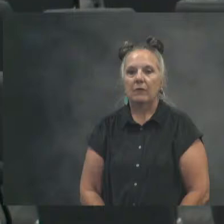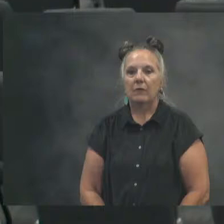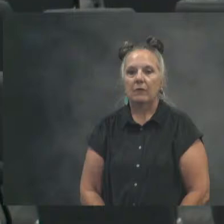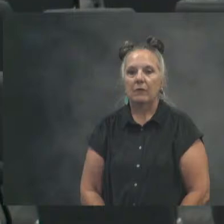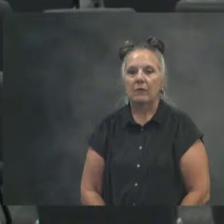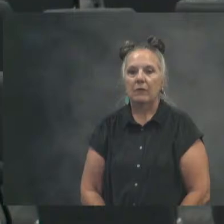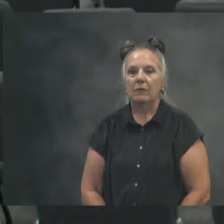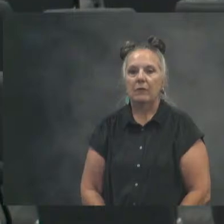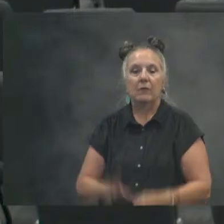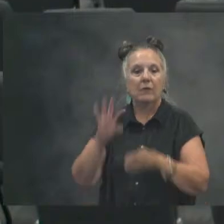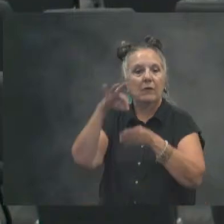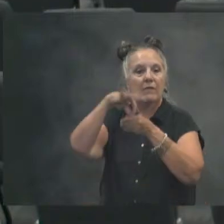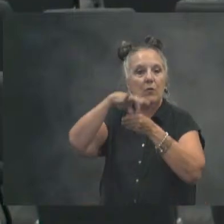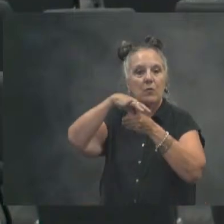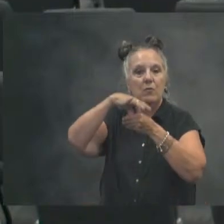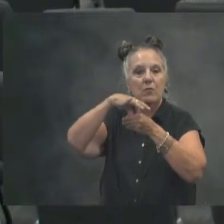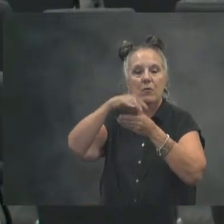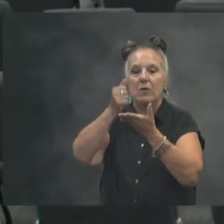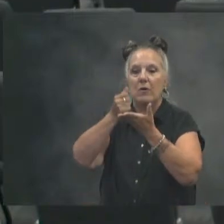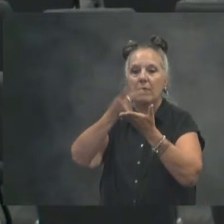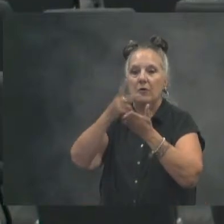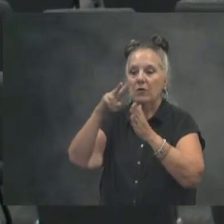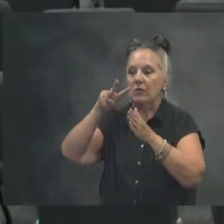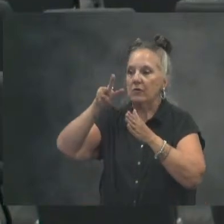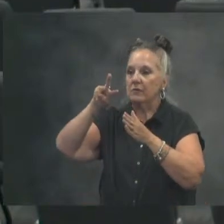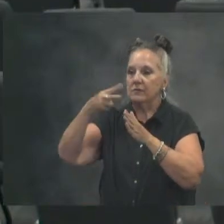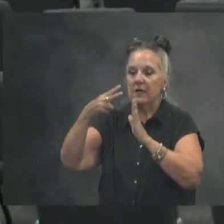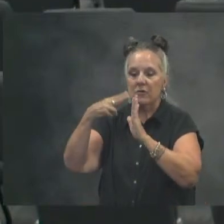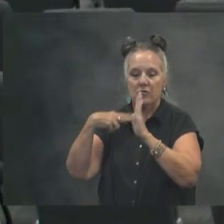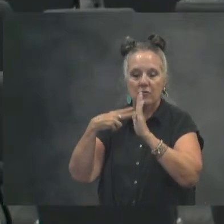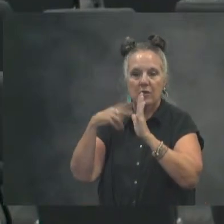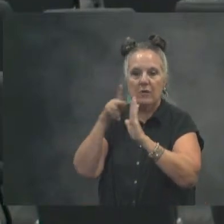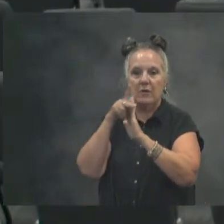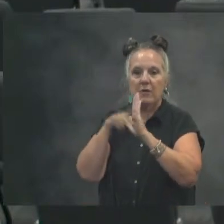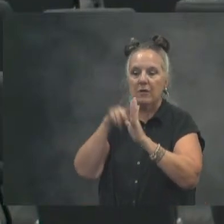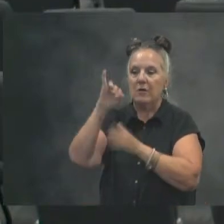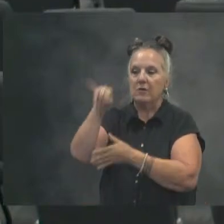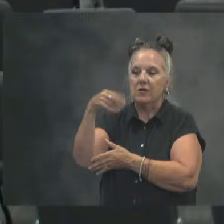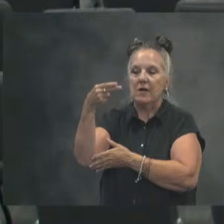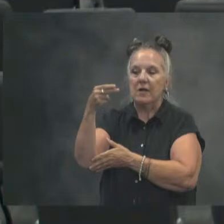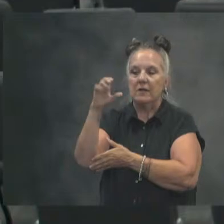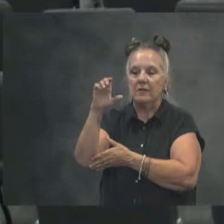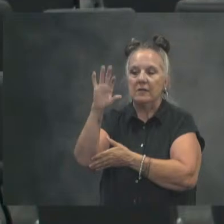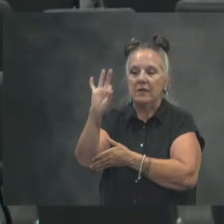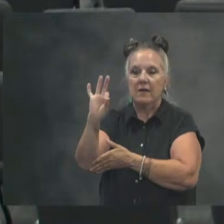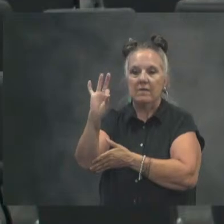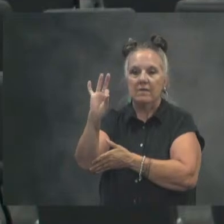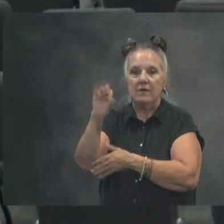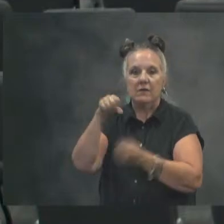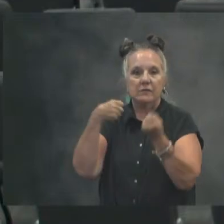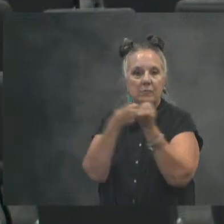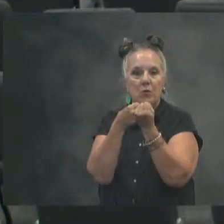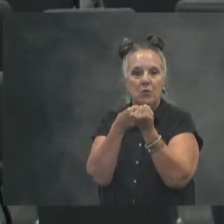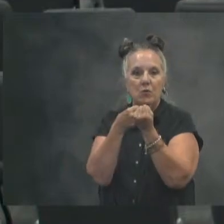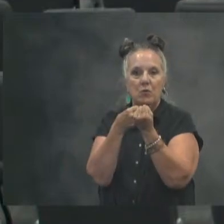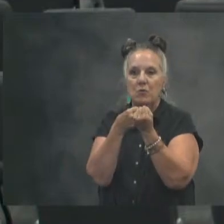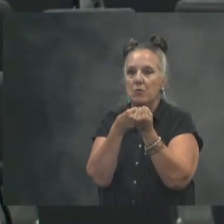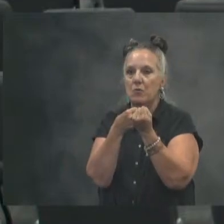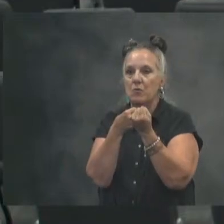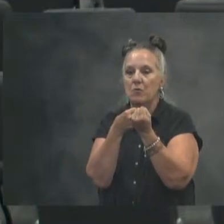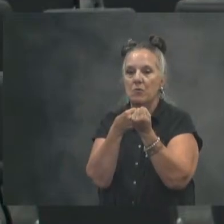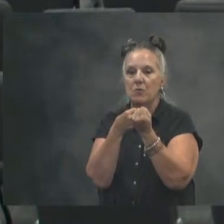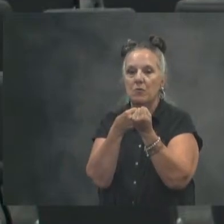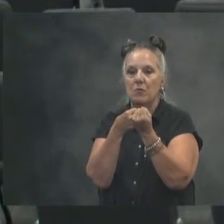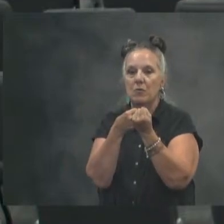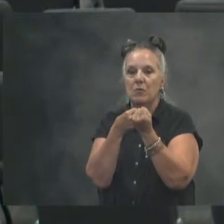We'll move to the vote. We're voting to approve the second reading of proposed changes to policy JHCF. All those in favor, please. All